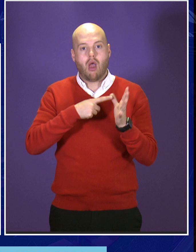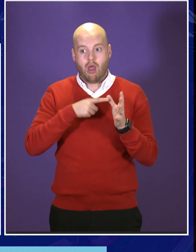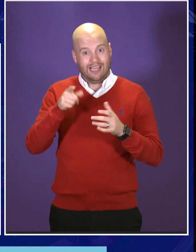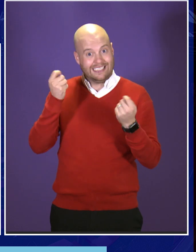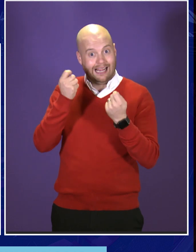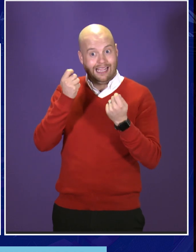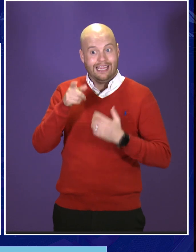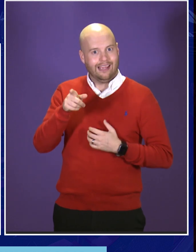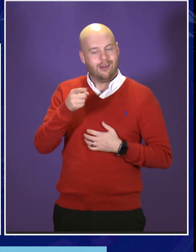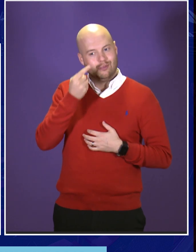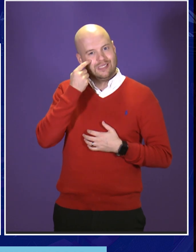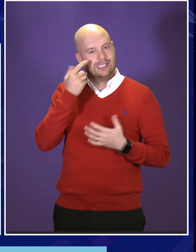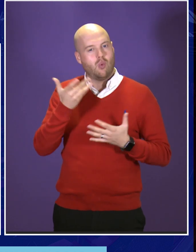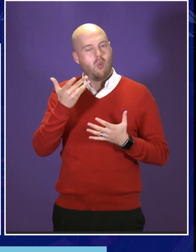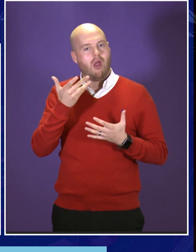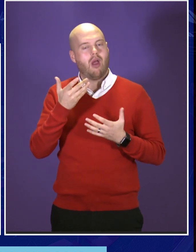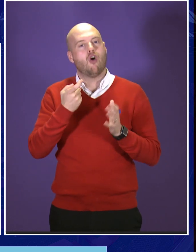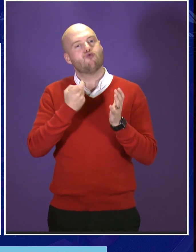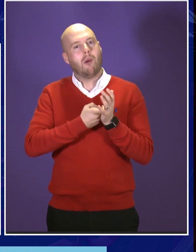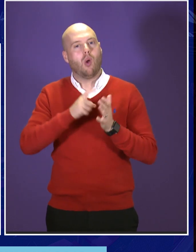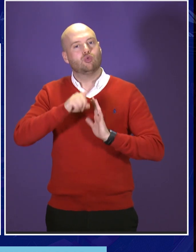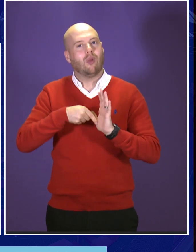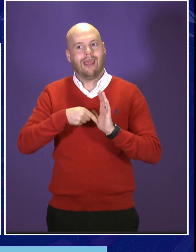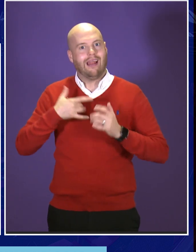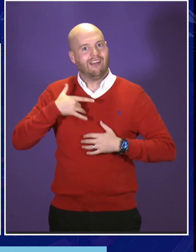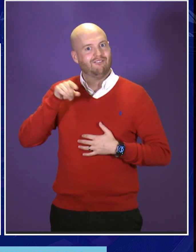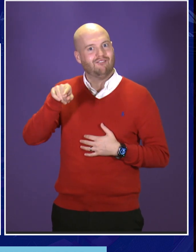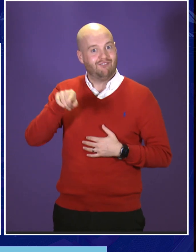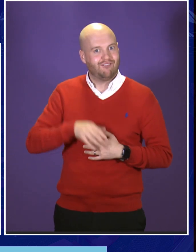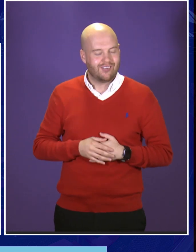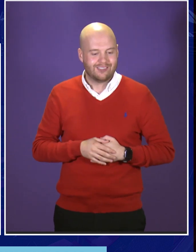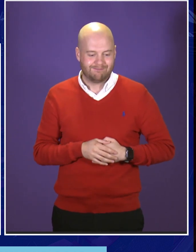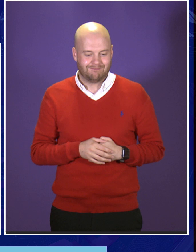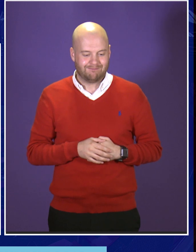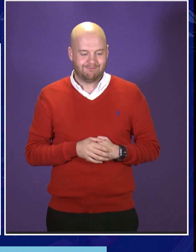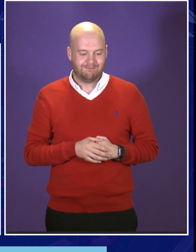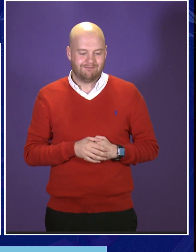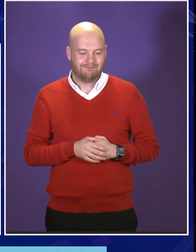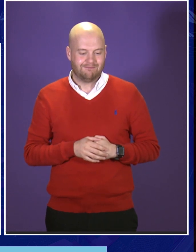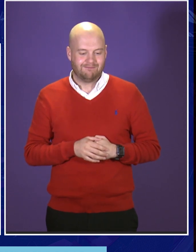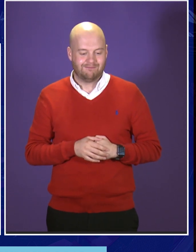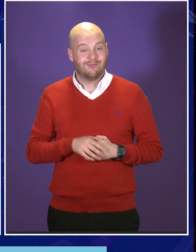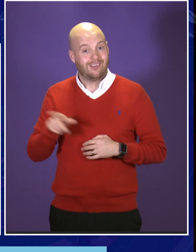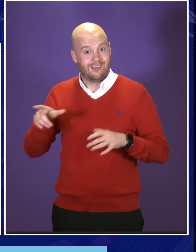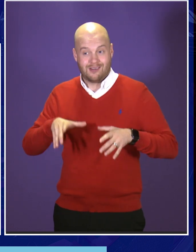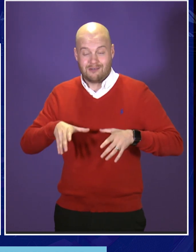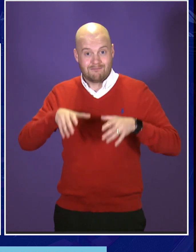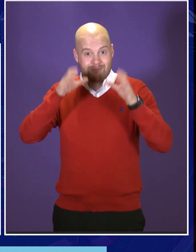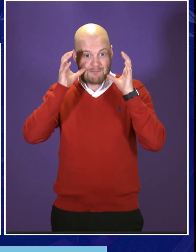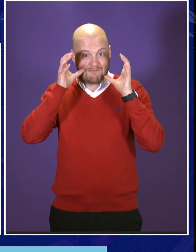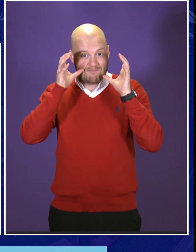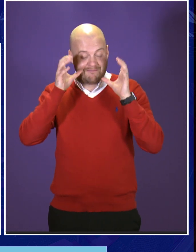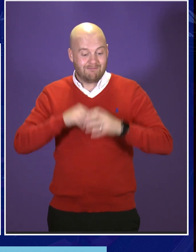and Juliet lived. I'm going to take you on this field trip under the water. Okay, you guys ready? Pick up your devices. And look in your